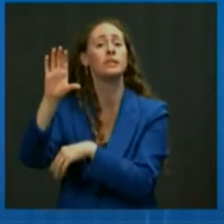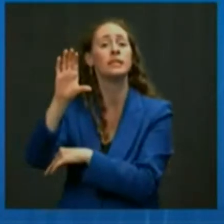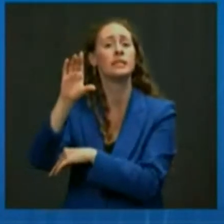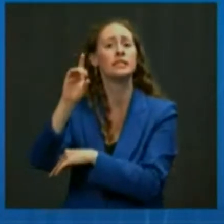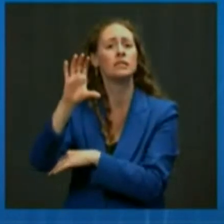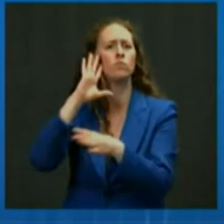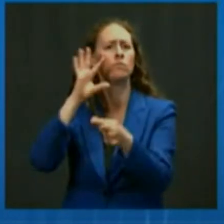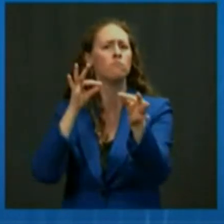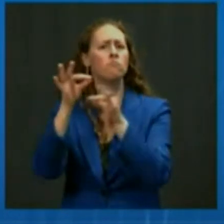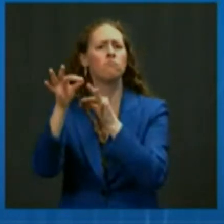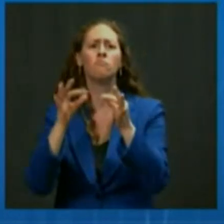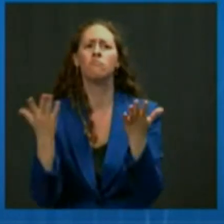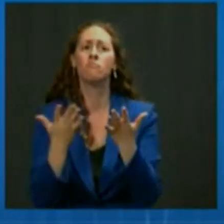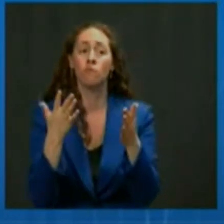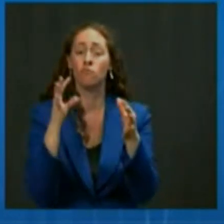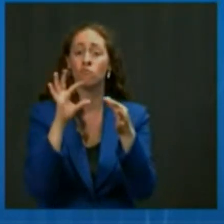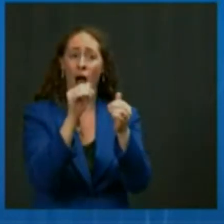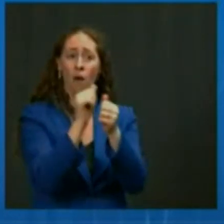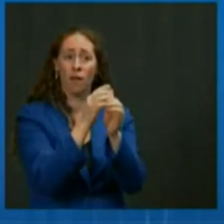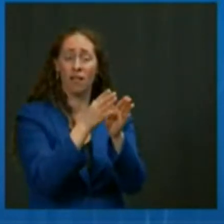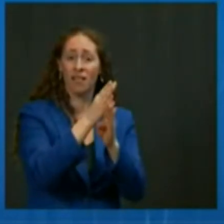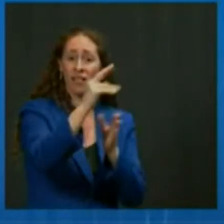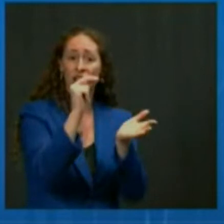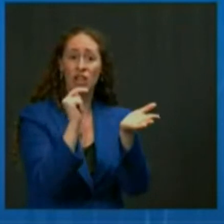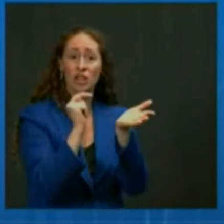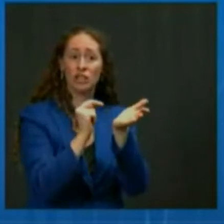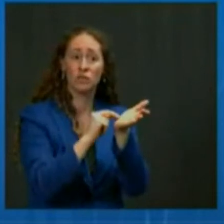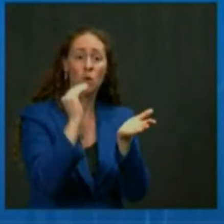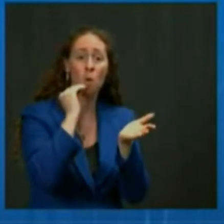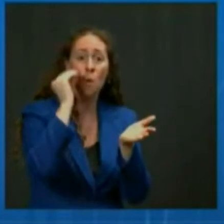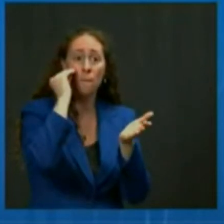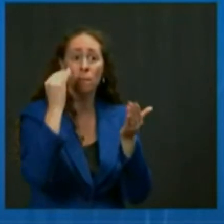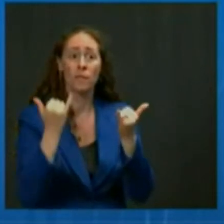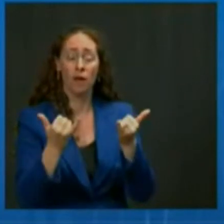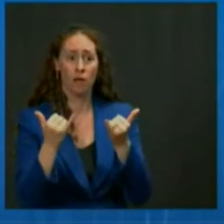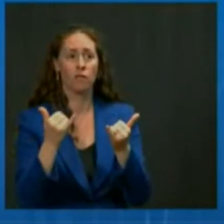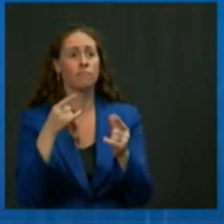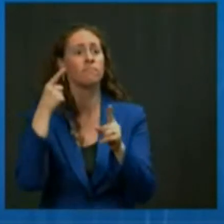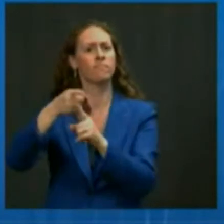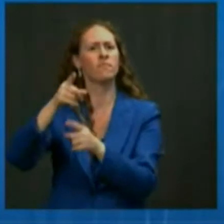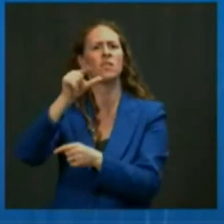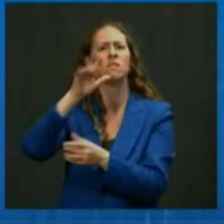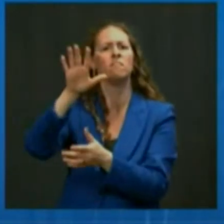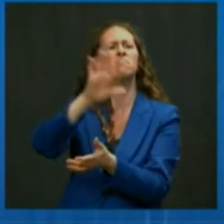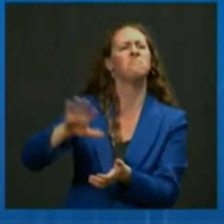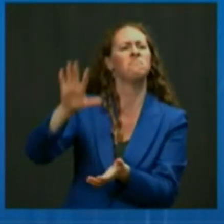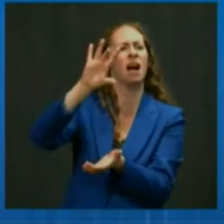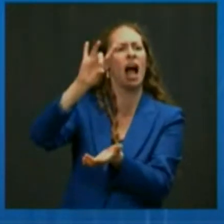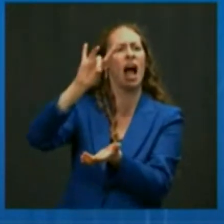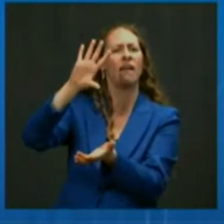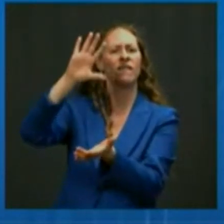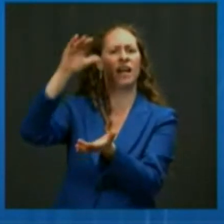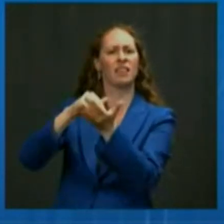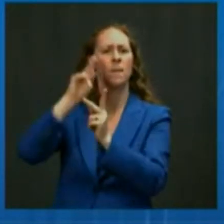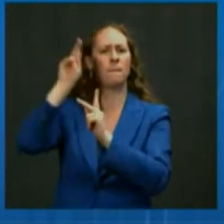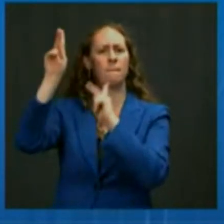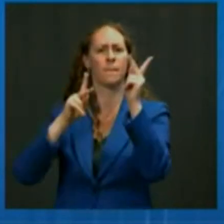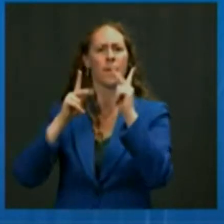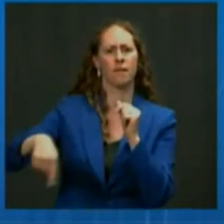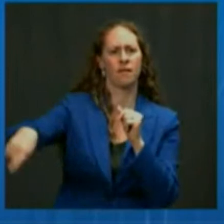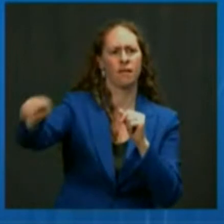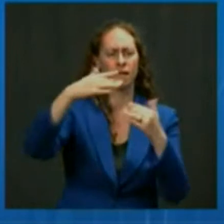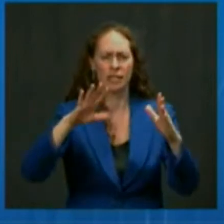home cohort where we analyzed more than 85,000 weekly reports from more than 14,900